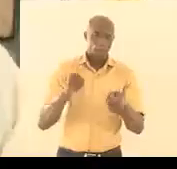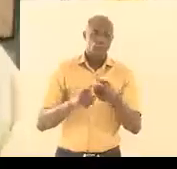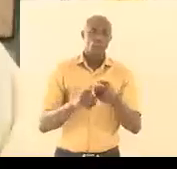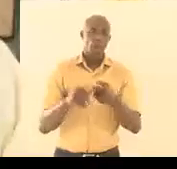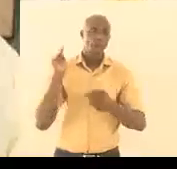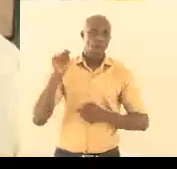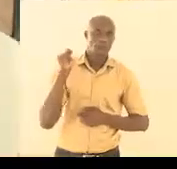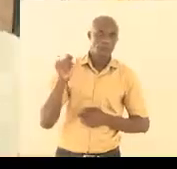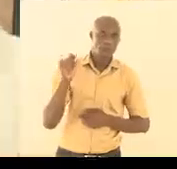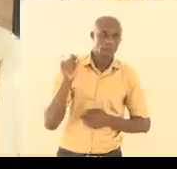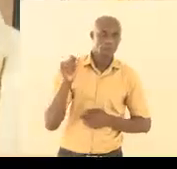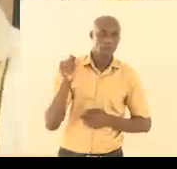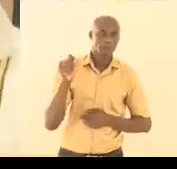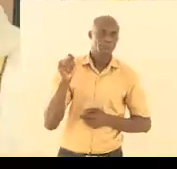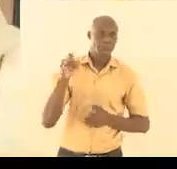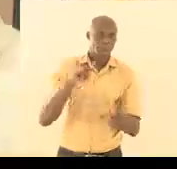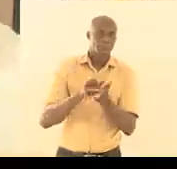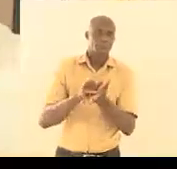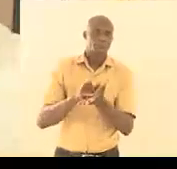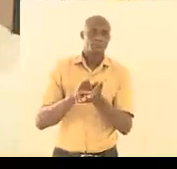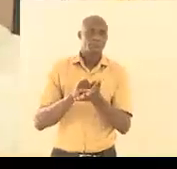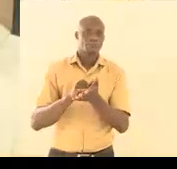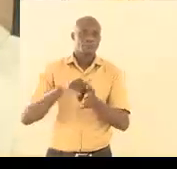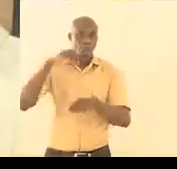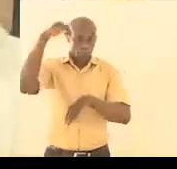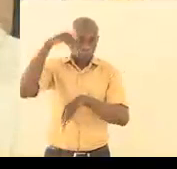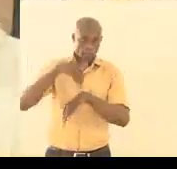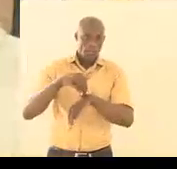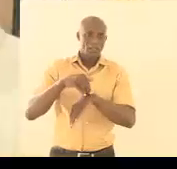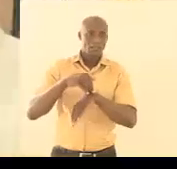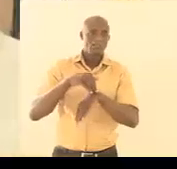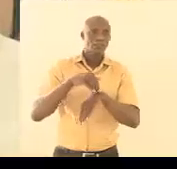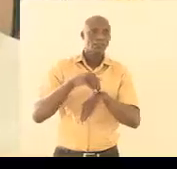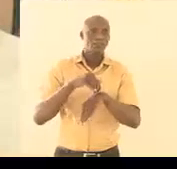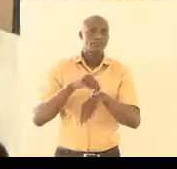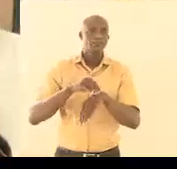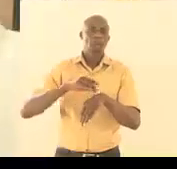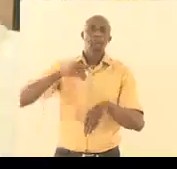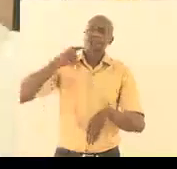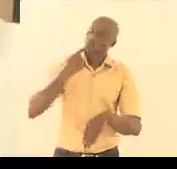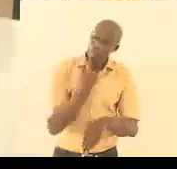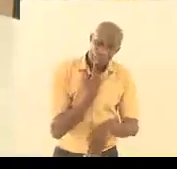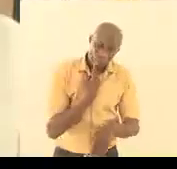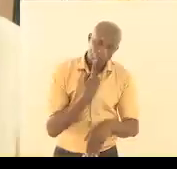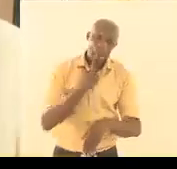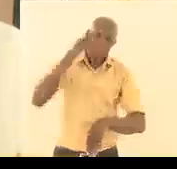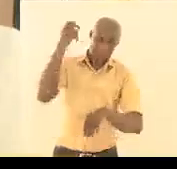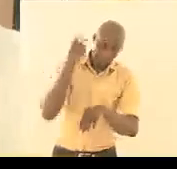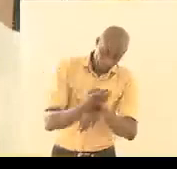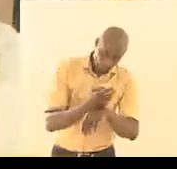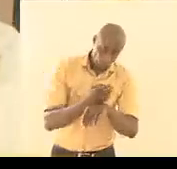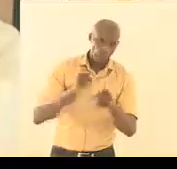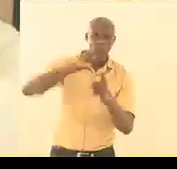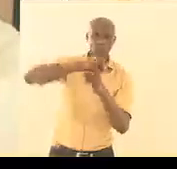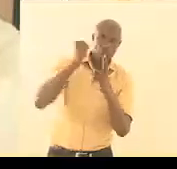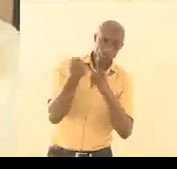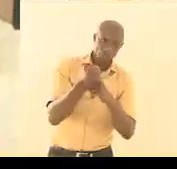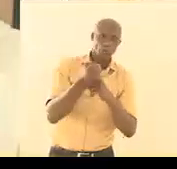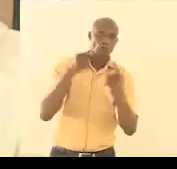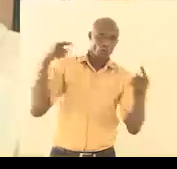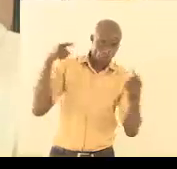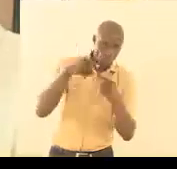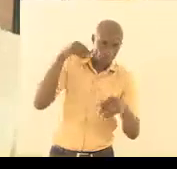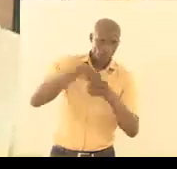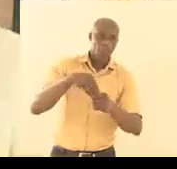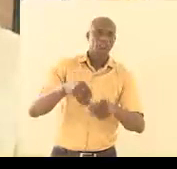to testify that at the most desperate, difficult situation